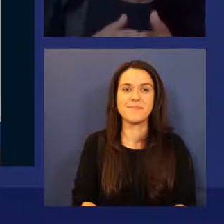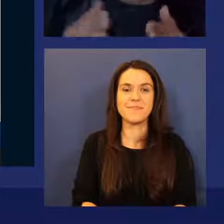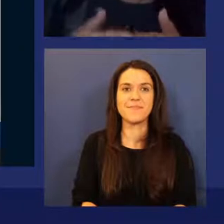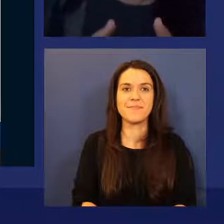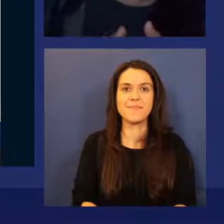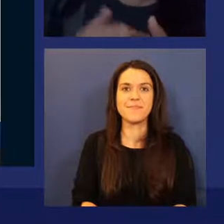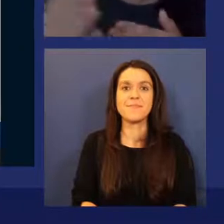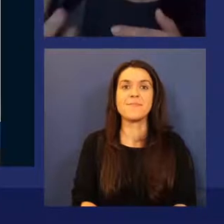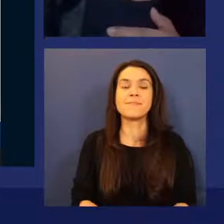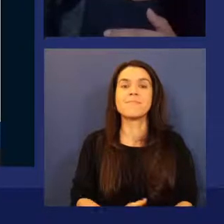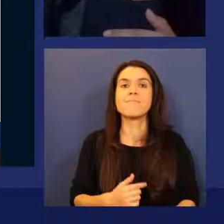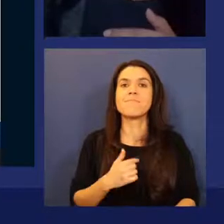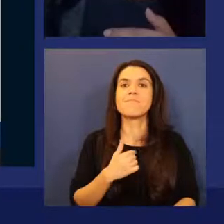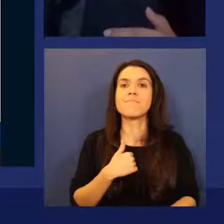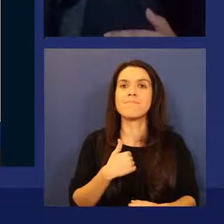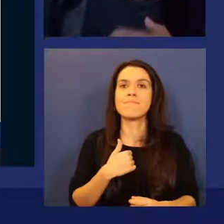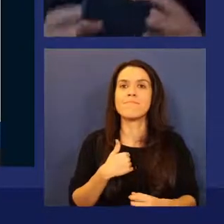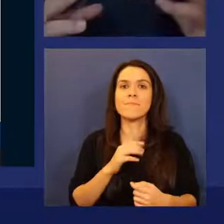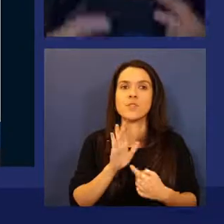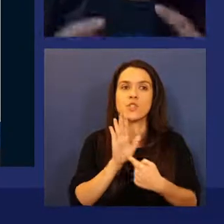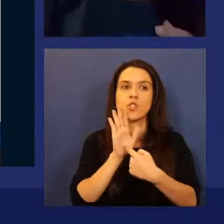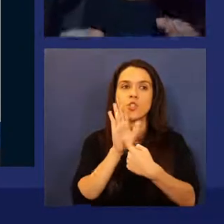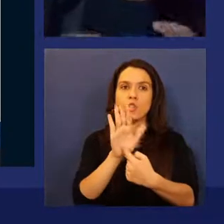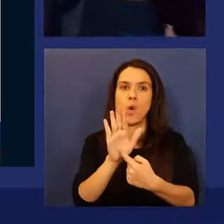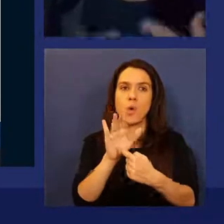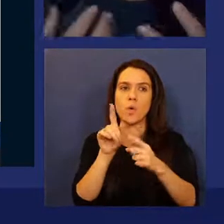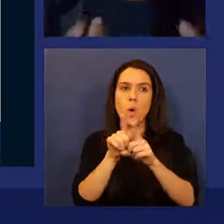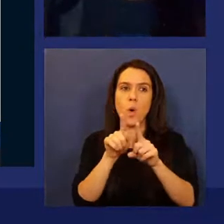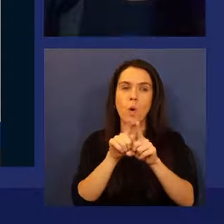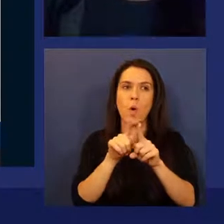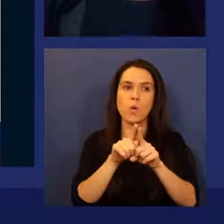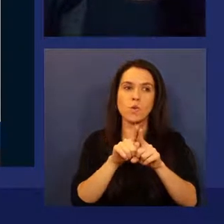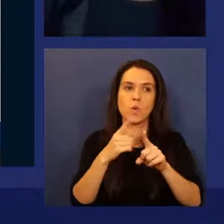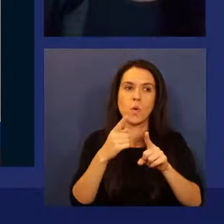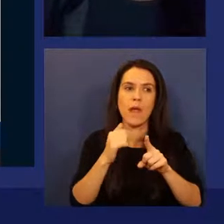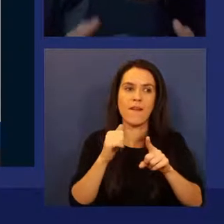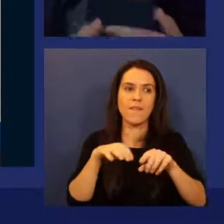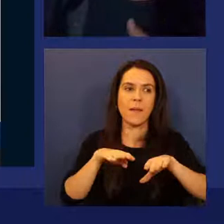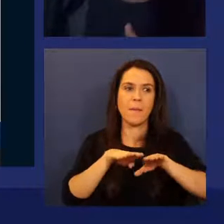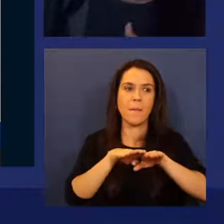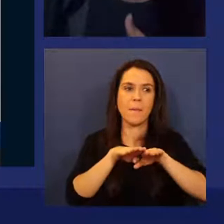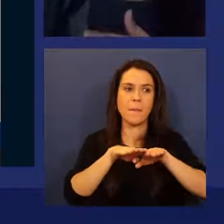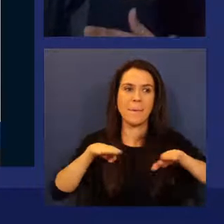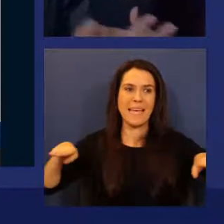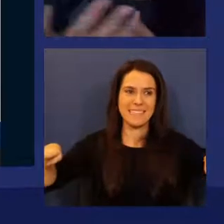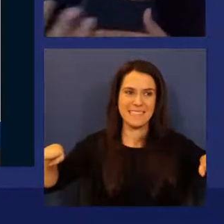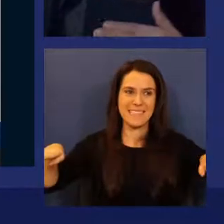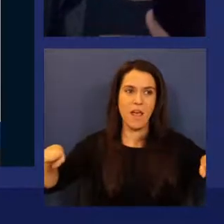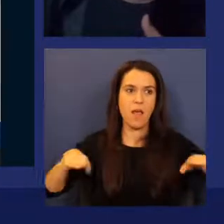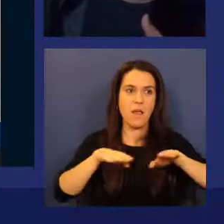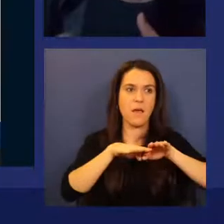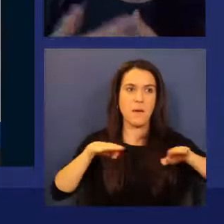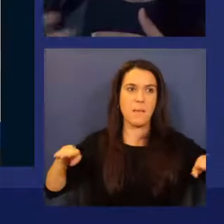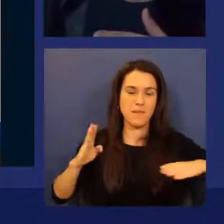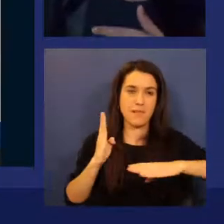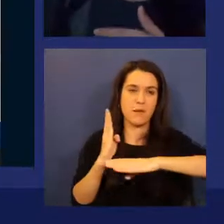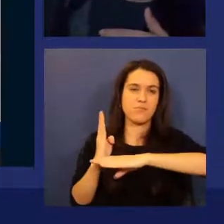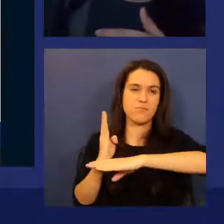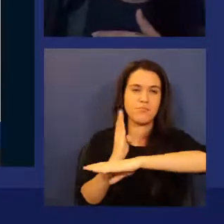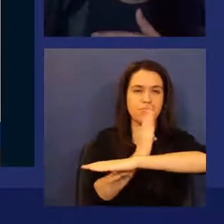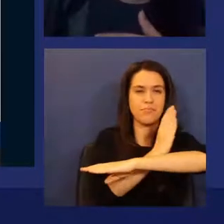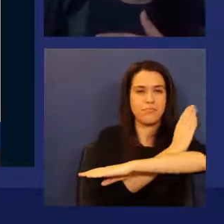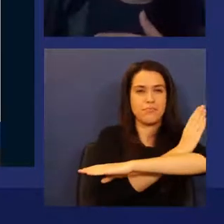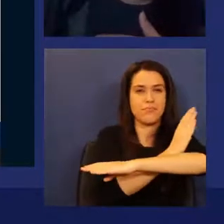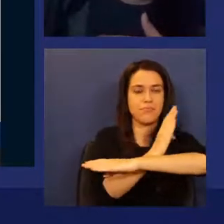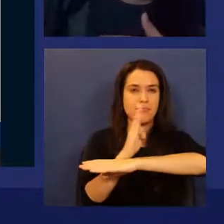and gradients against a baseline. So when you're building explainability into your model, baselines are really important, especially as